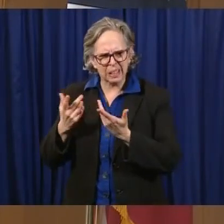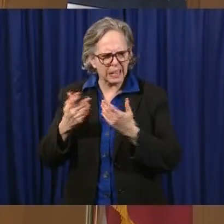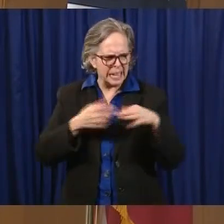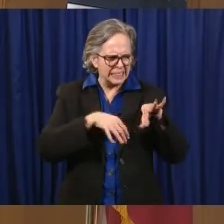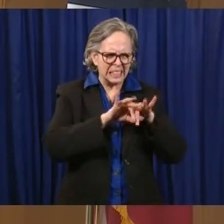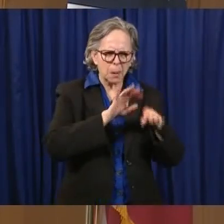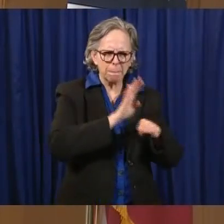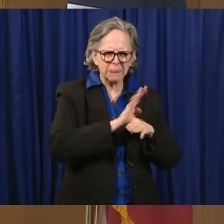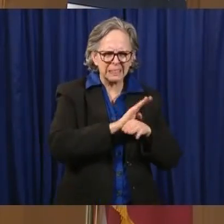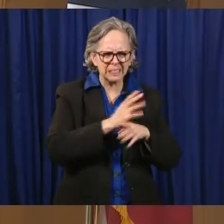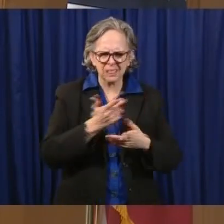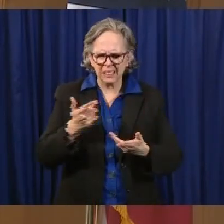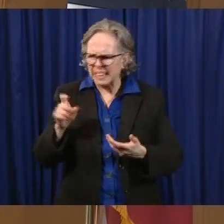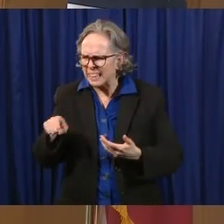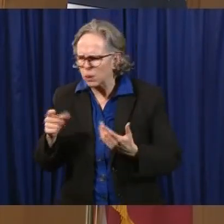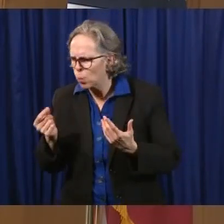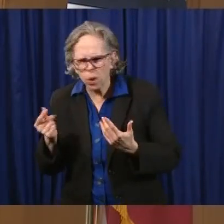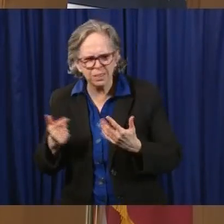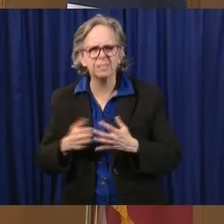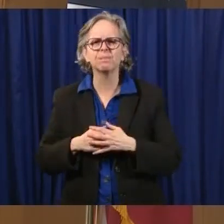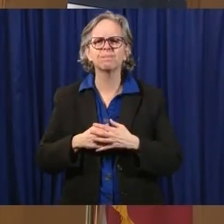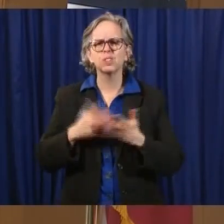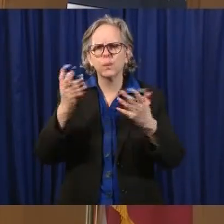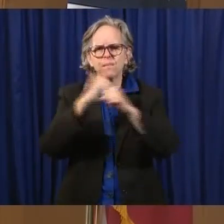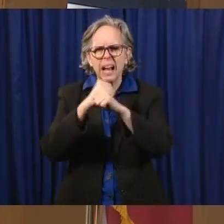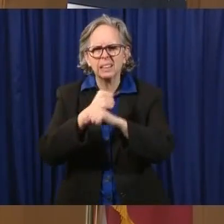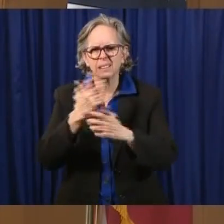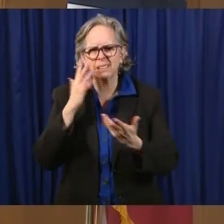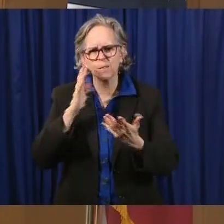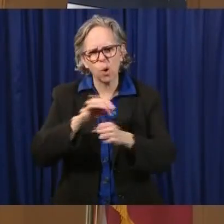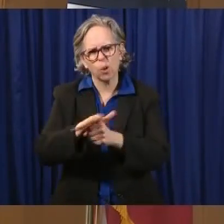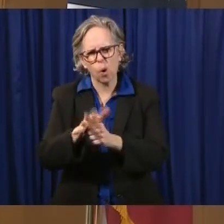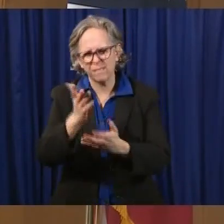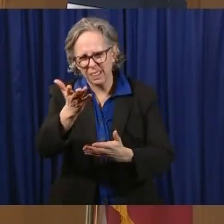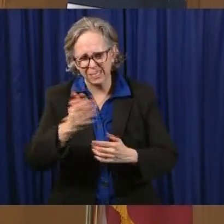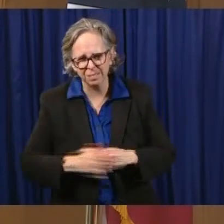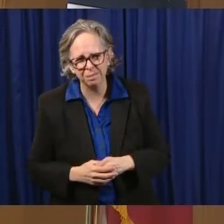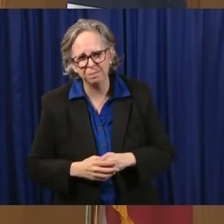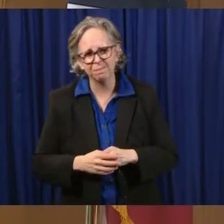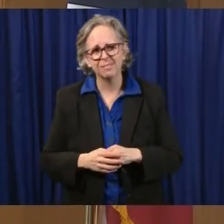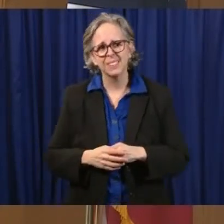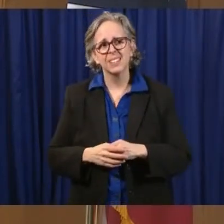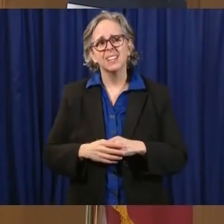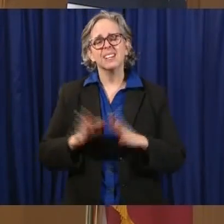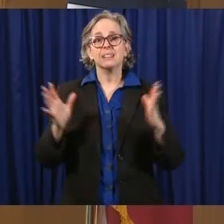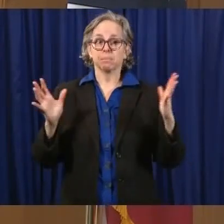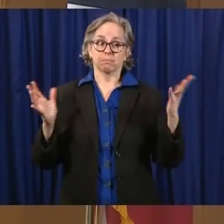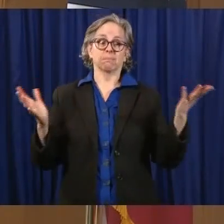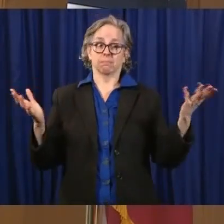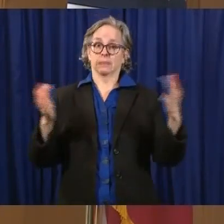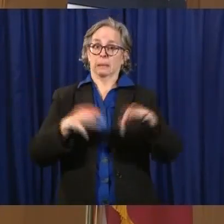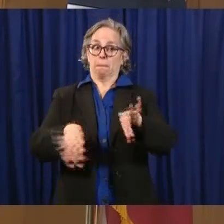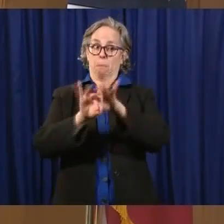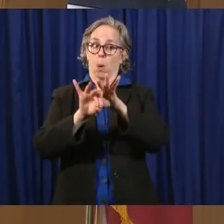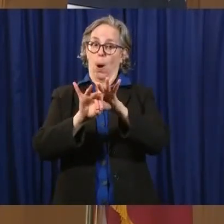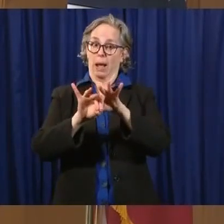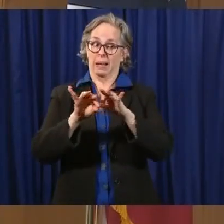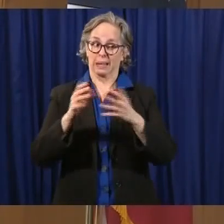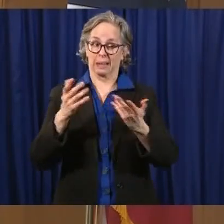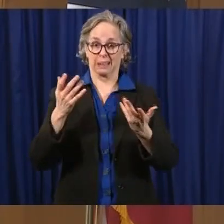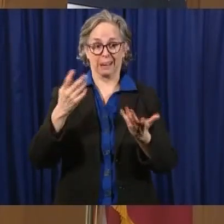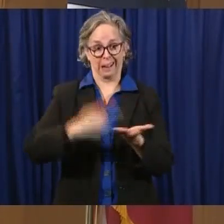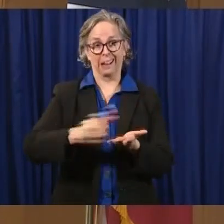coronavirus, you know, that obviously is going to be very, very high on the list of